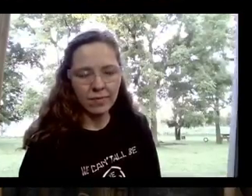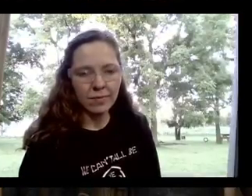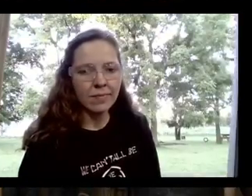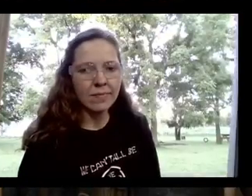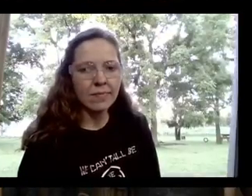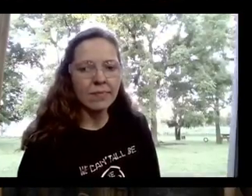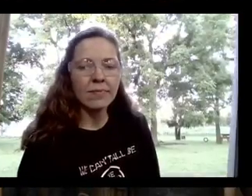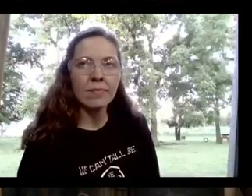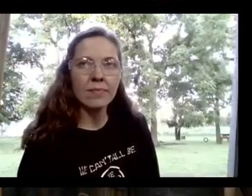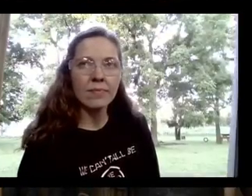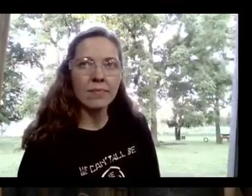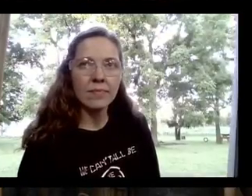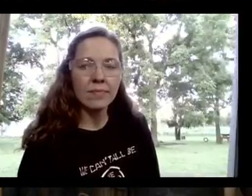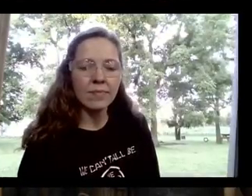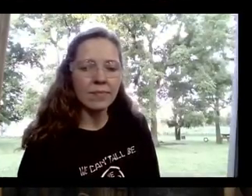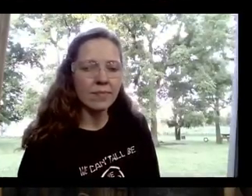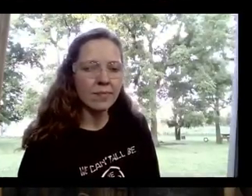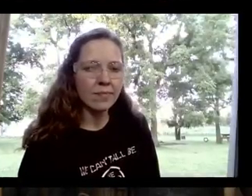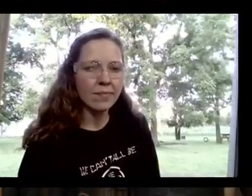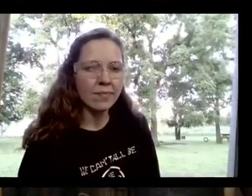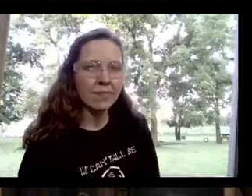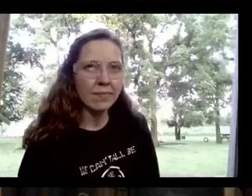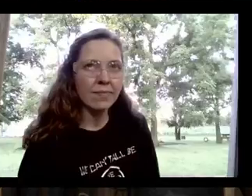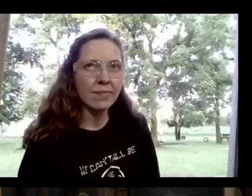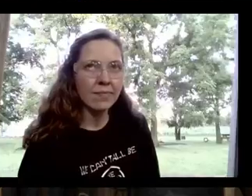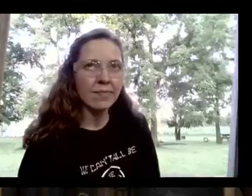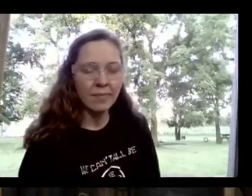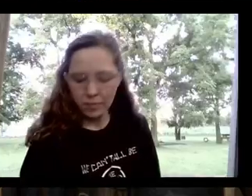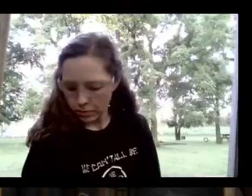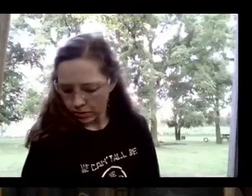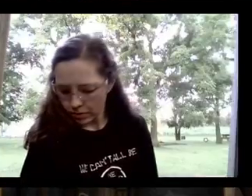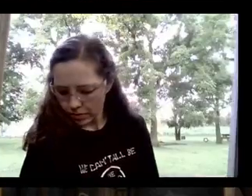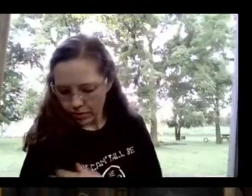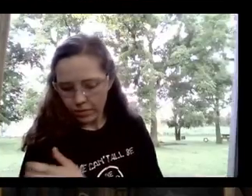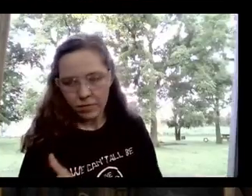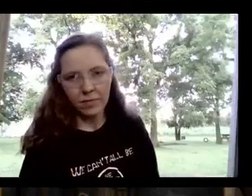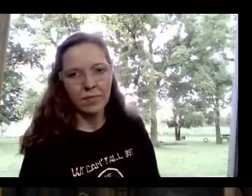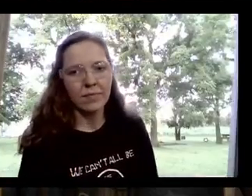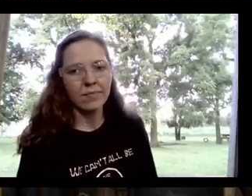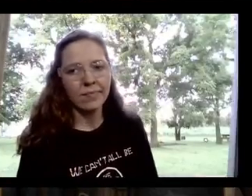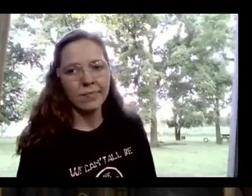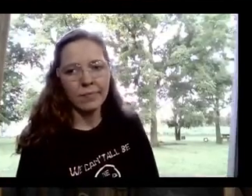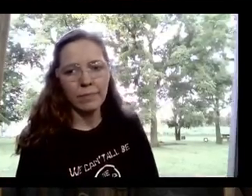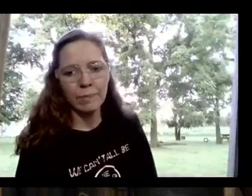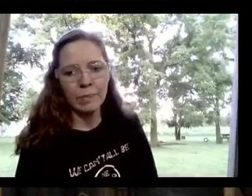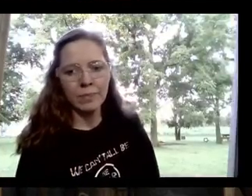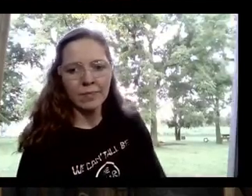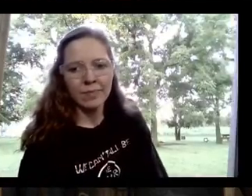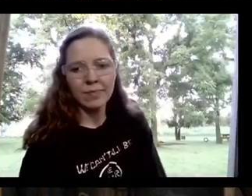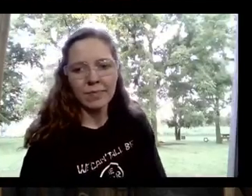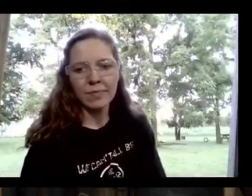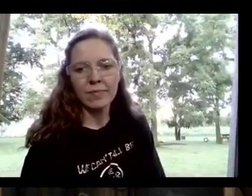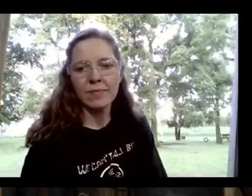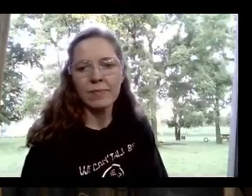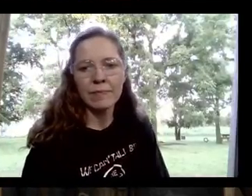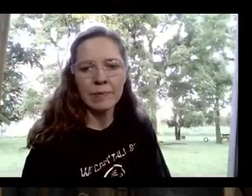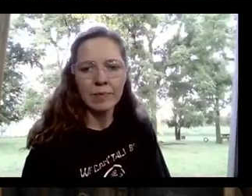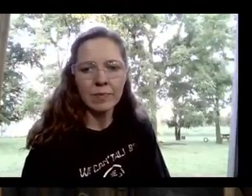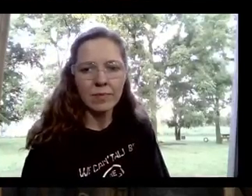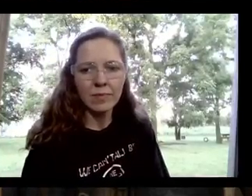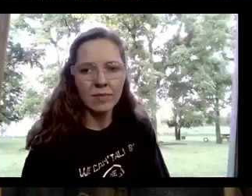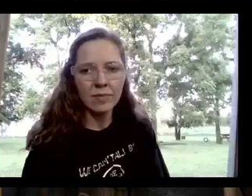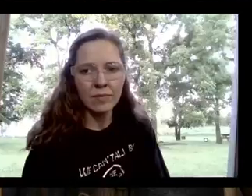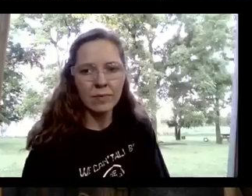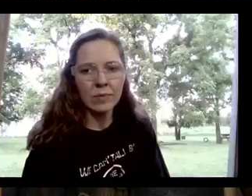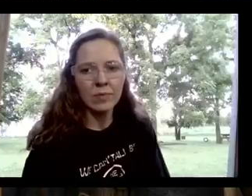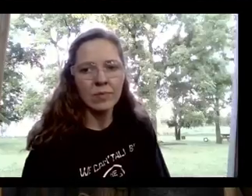need the height, and I don't want to bang up Olga on the face with my hammer. This will allow me clearance for the